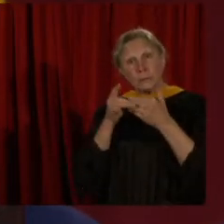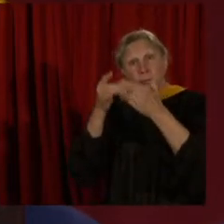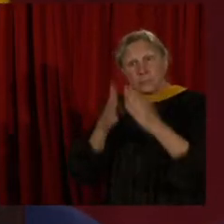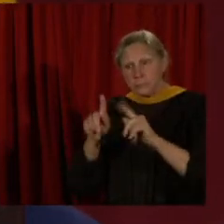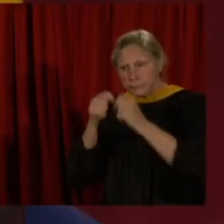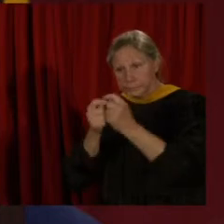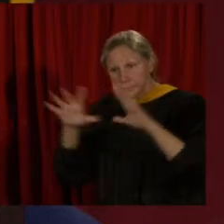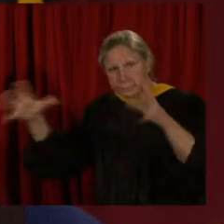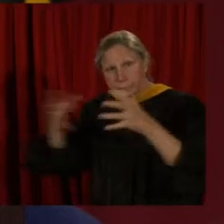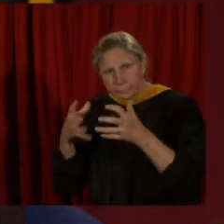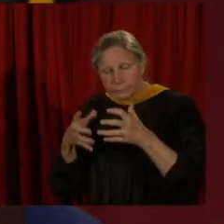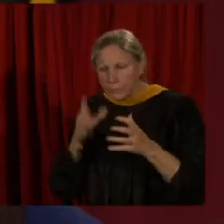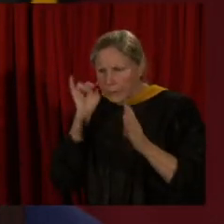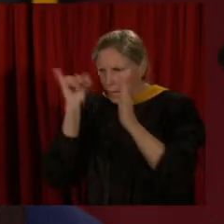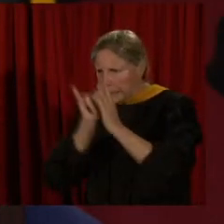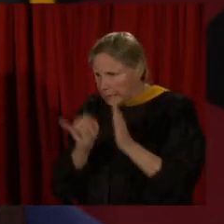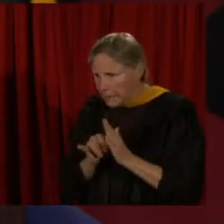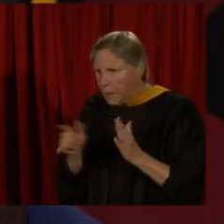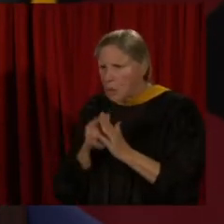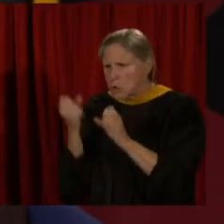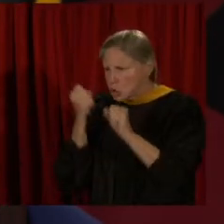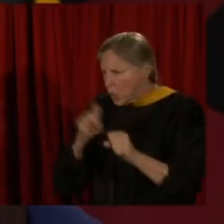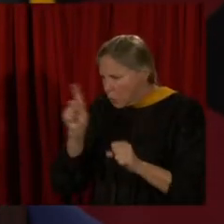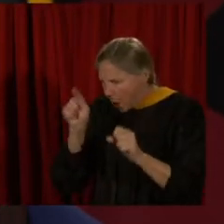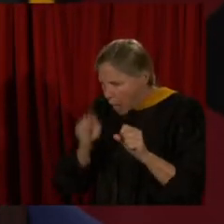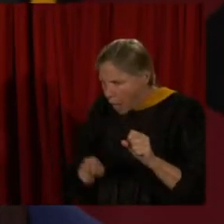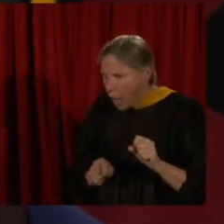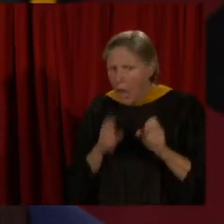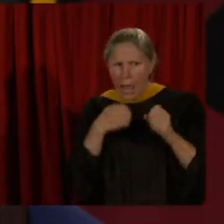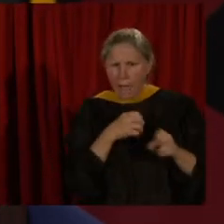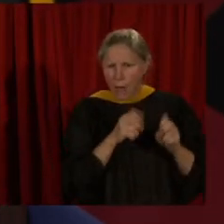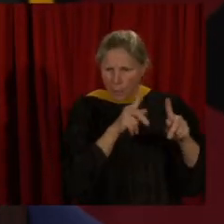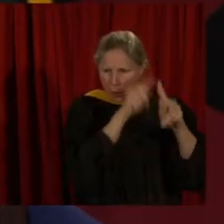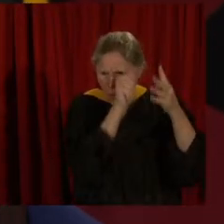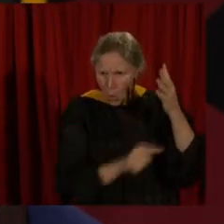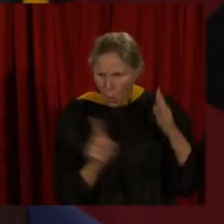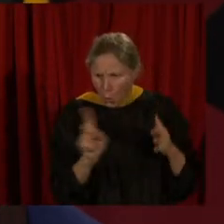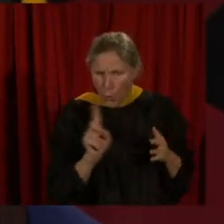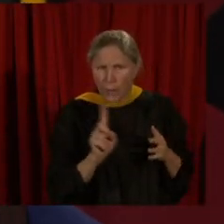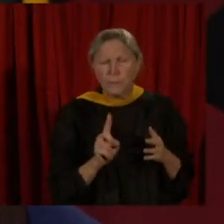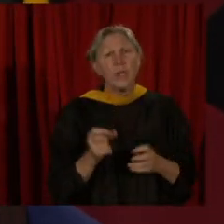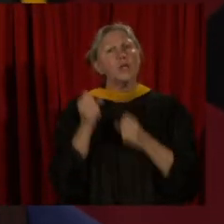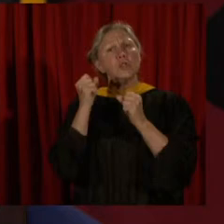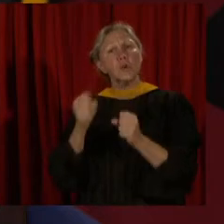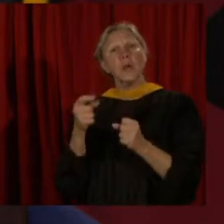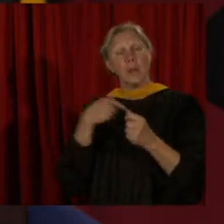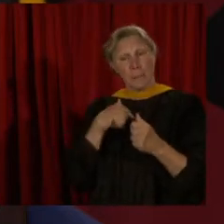team to identify our strengths and opportunities. Strengths that stood out